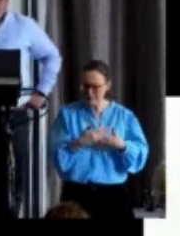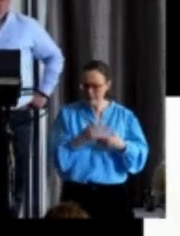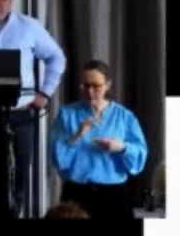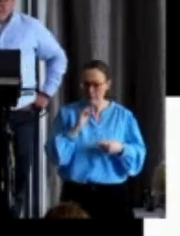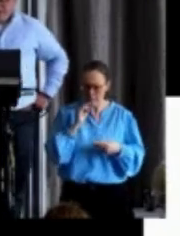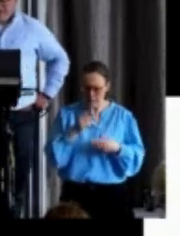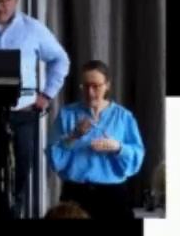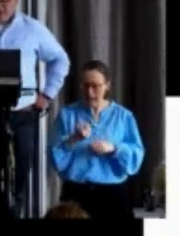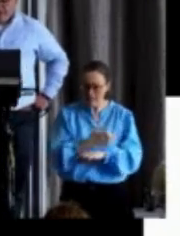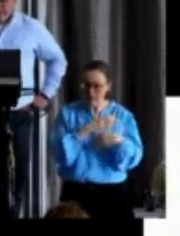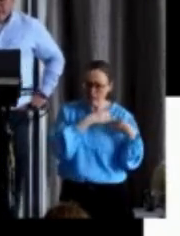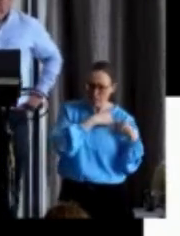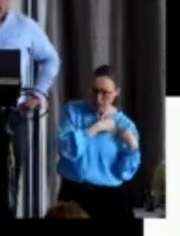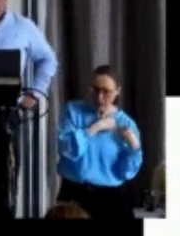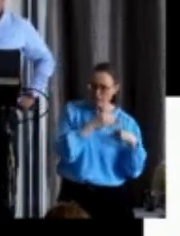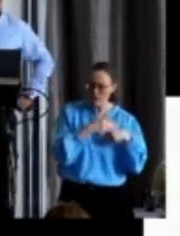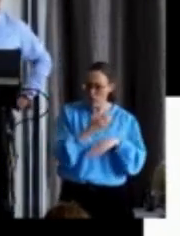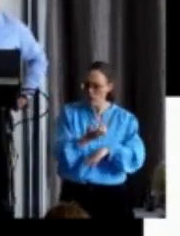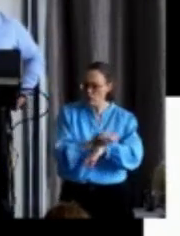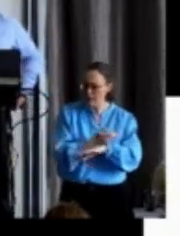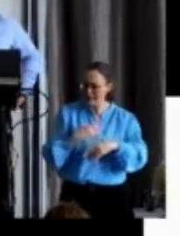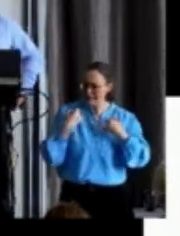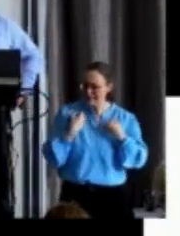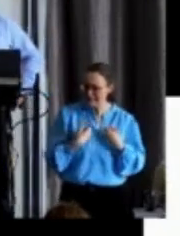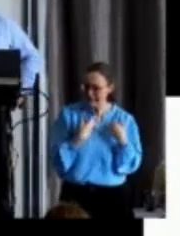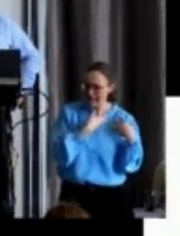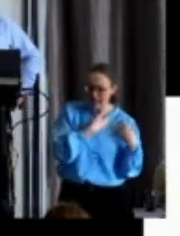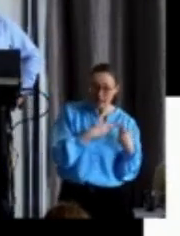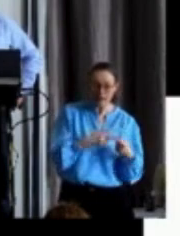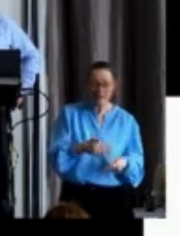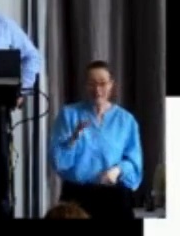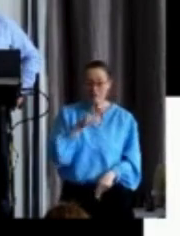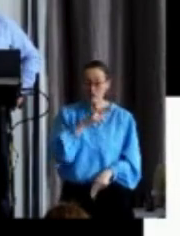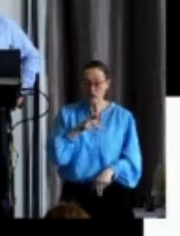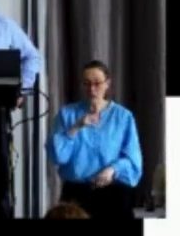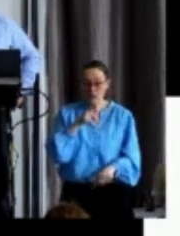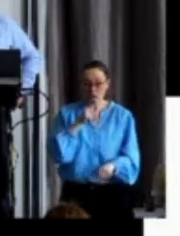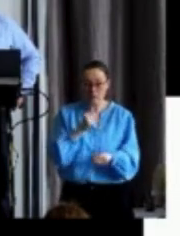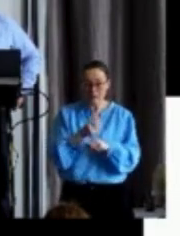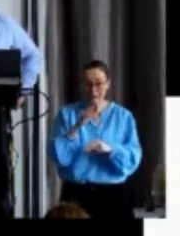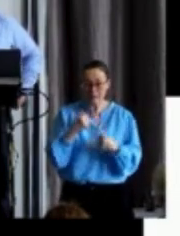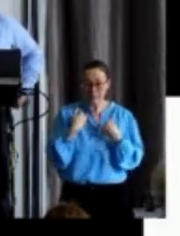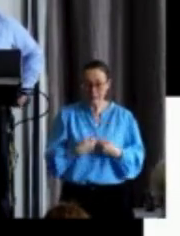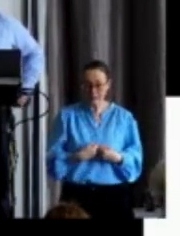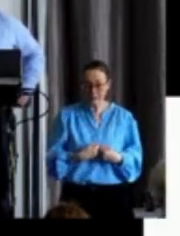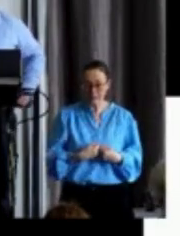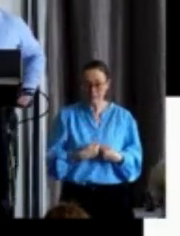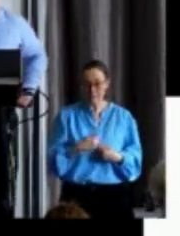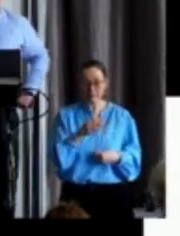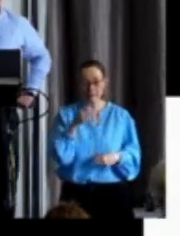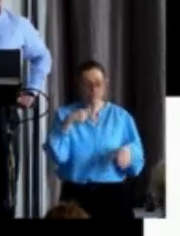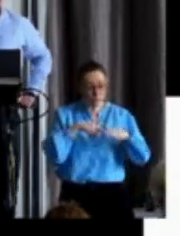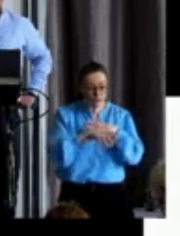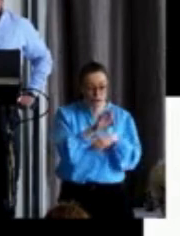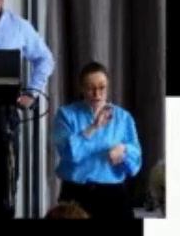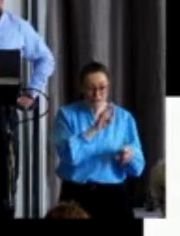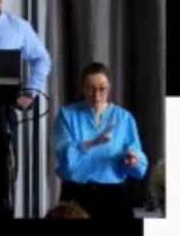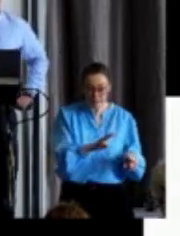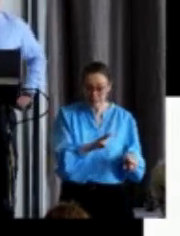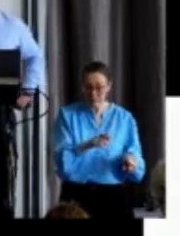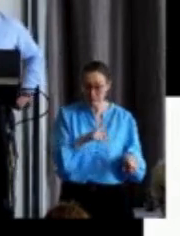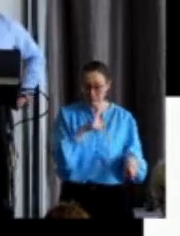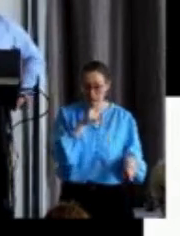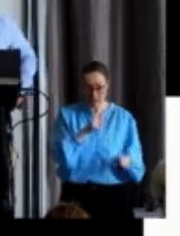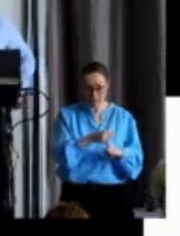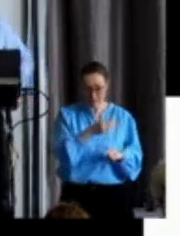of chronic disease, if you like. I guess not talking about it makes it worse. Like when I go to the GP, it's not mentioned. What I'm meant to do, it